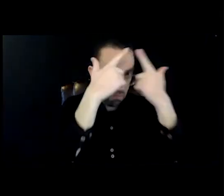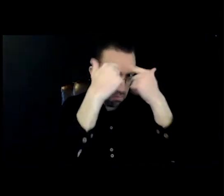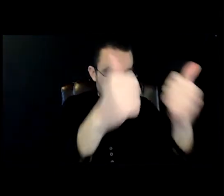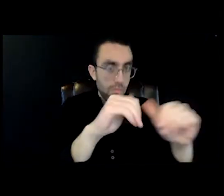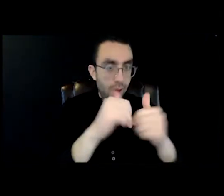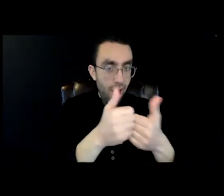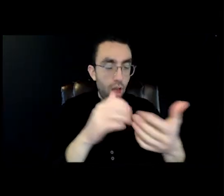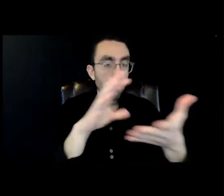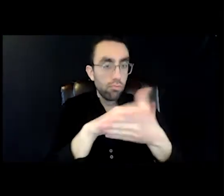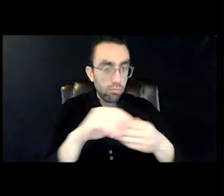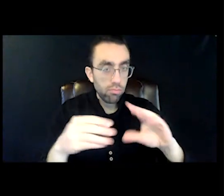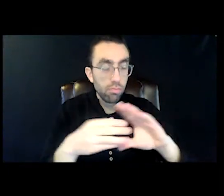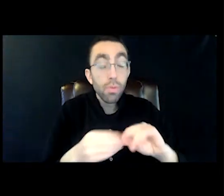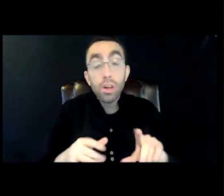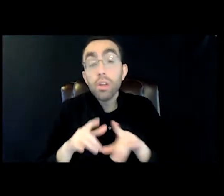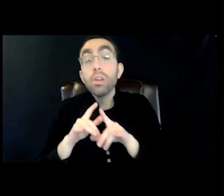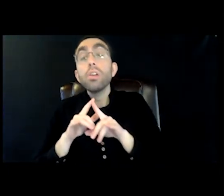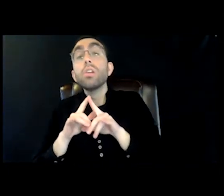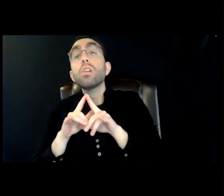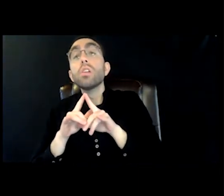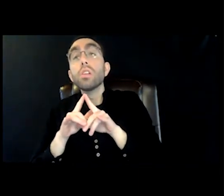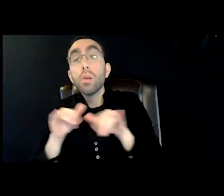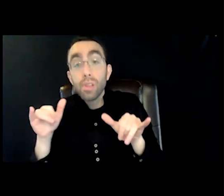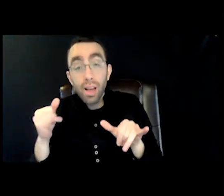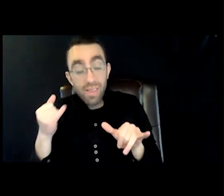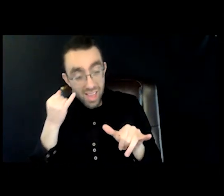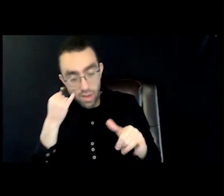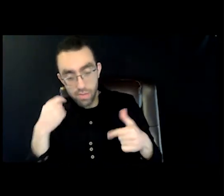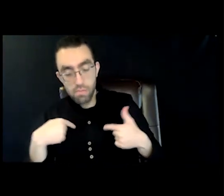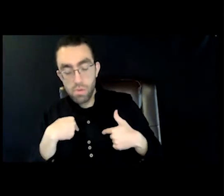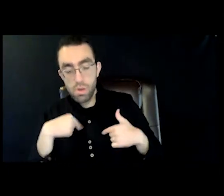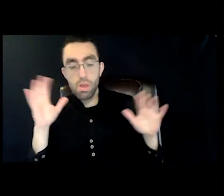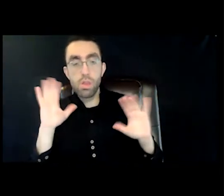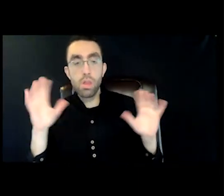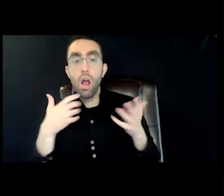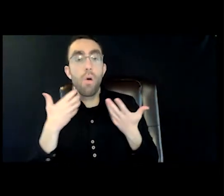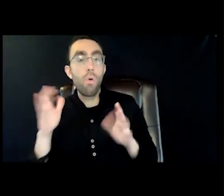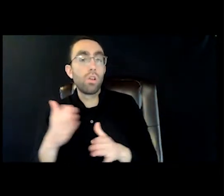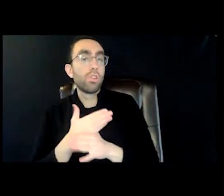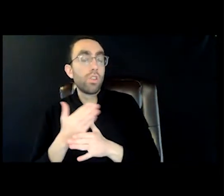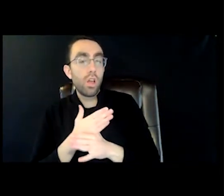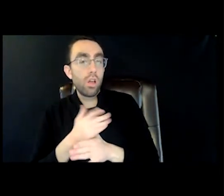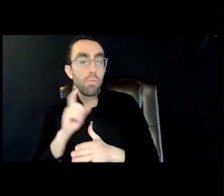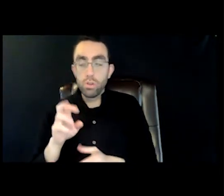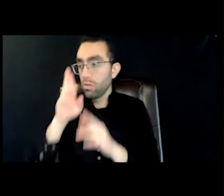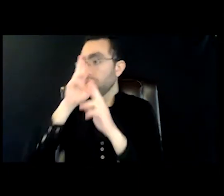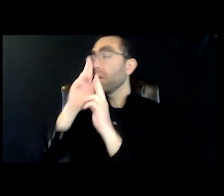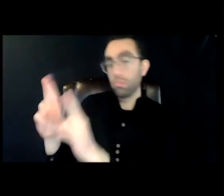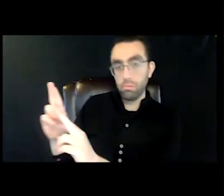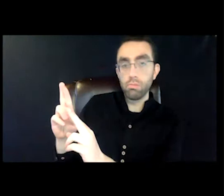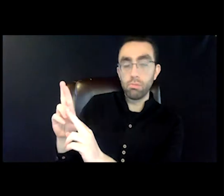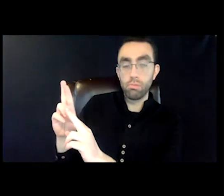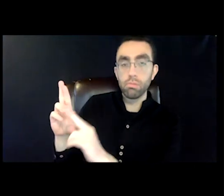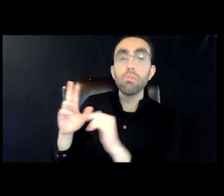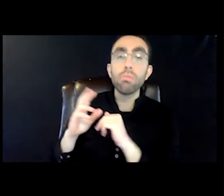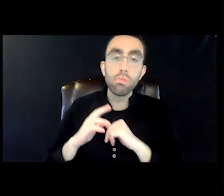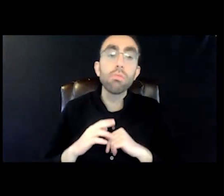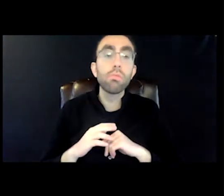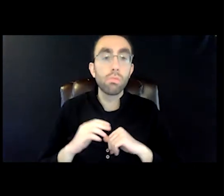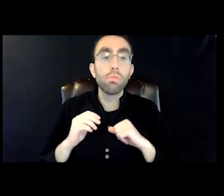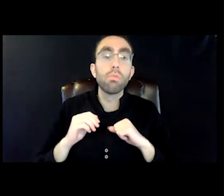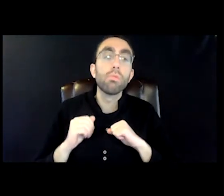And also be okay with someone not wanting to share their story, right? And I think that